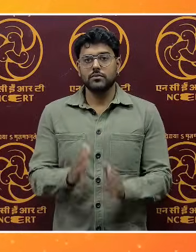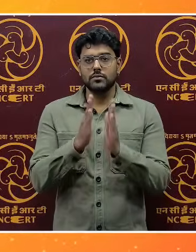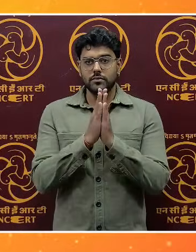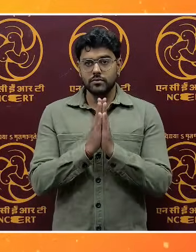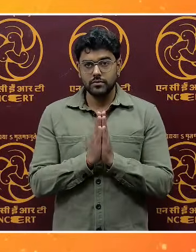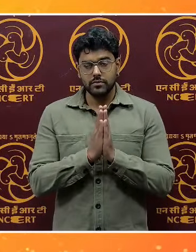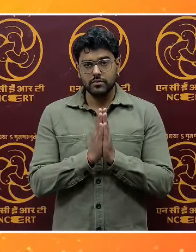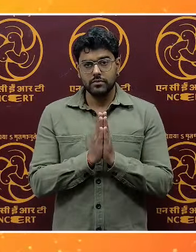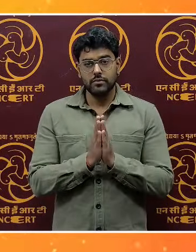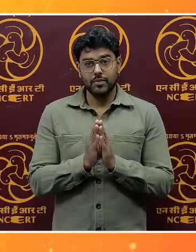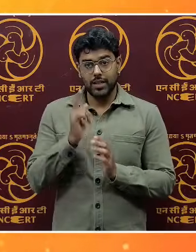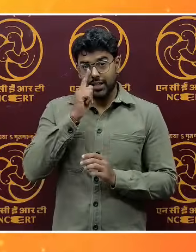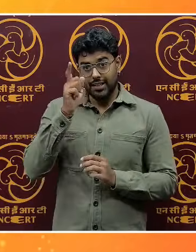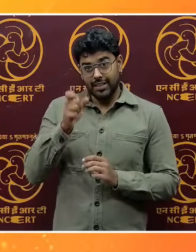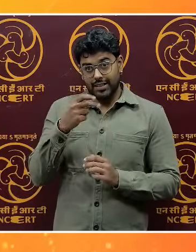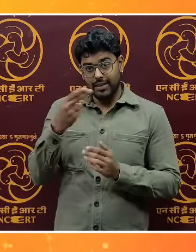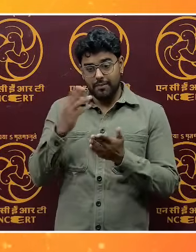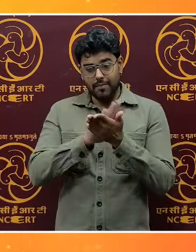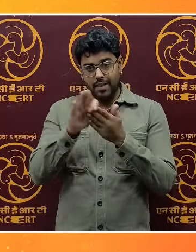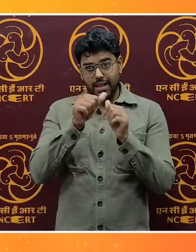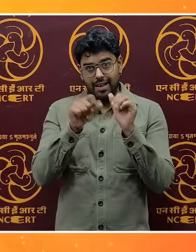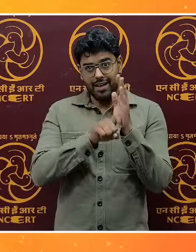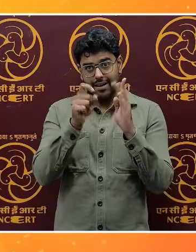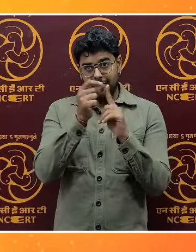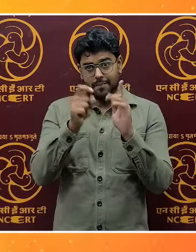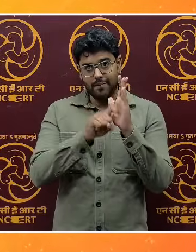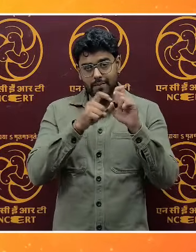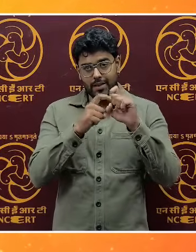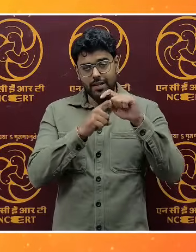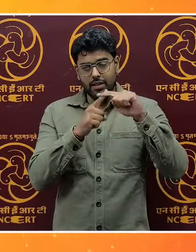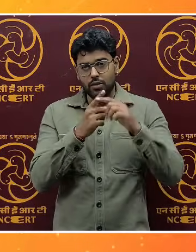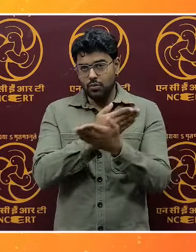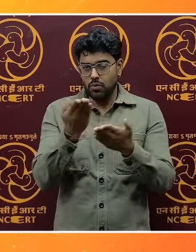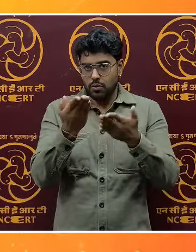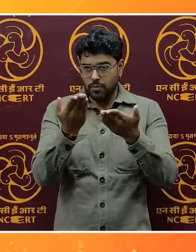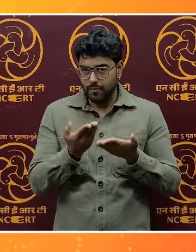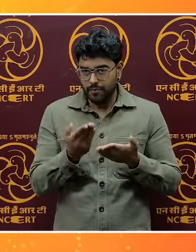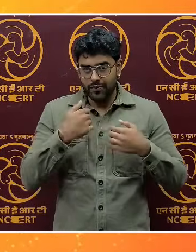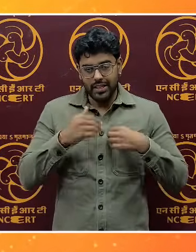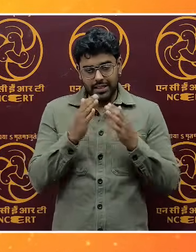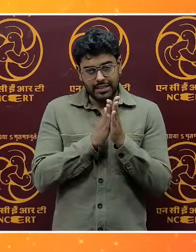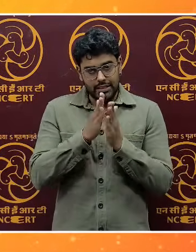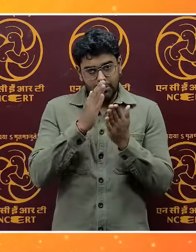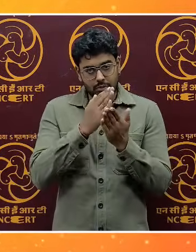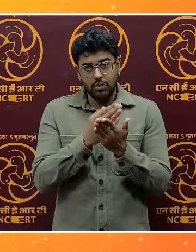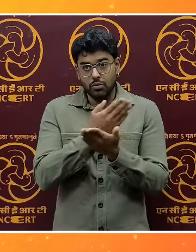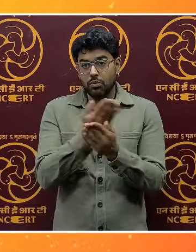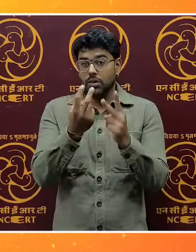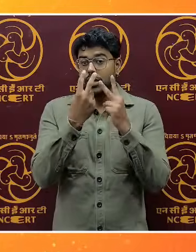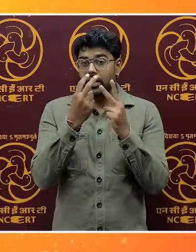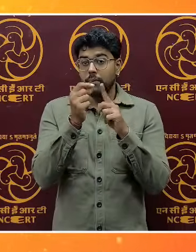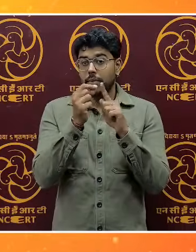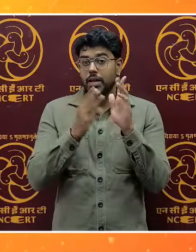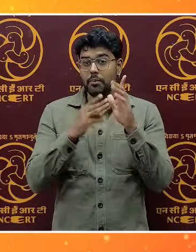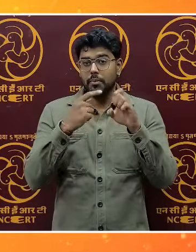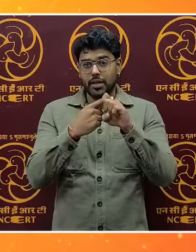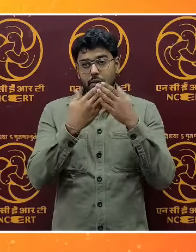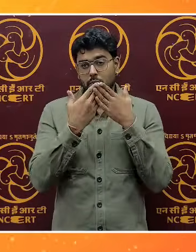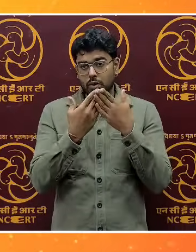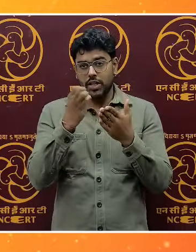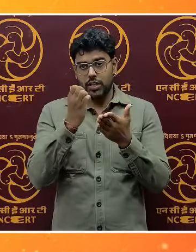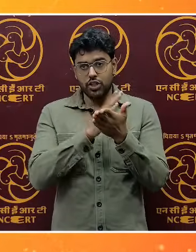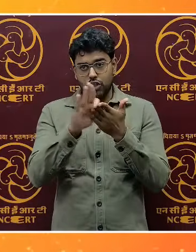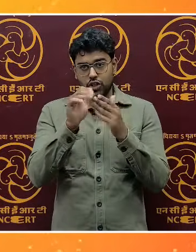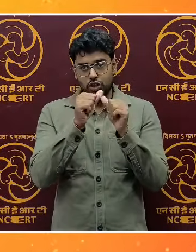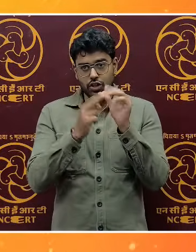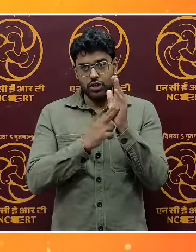Namaskar. I'm Priti and I welcome you all to our live and interactive session. You are watching us on PME Vidya, channel number 8